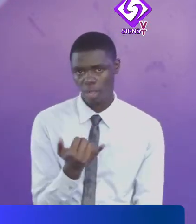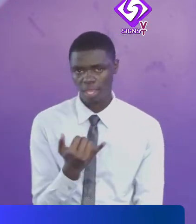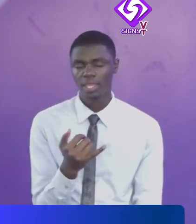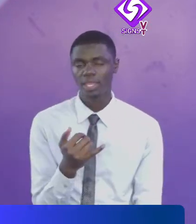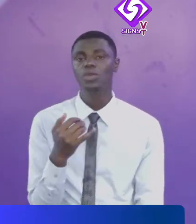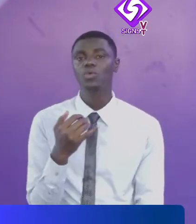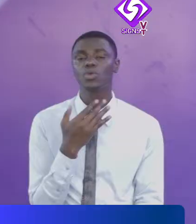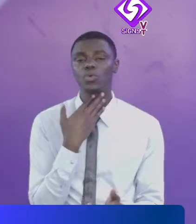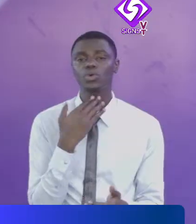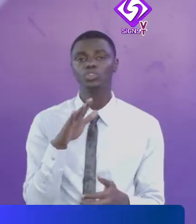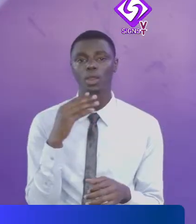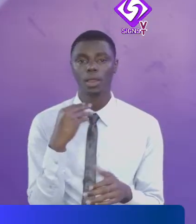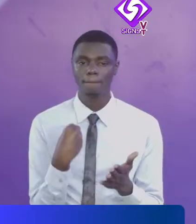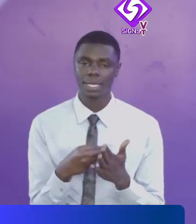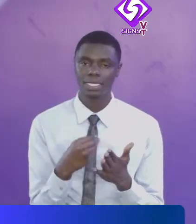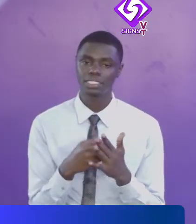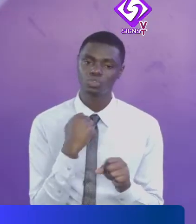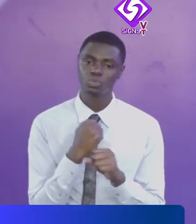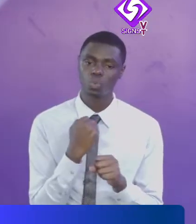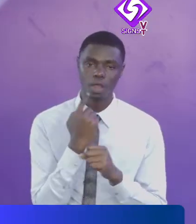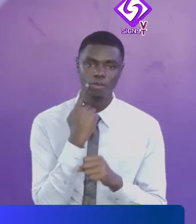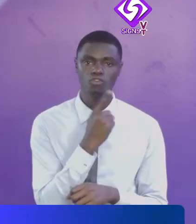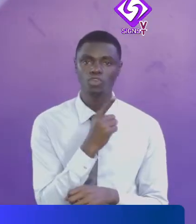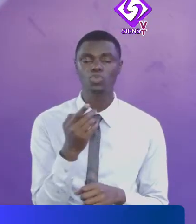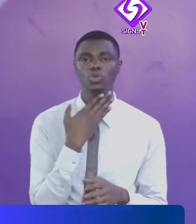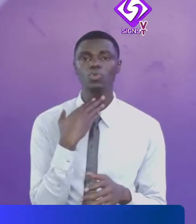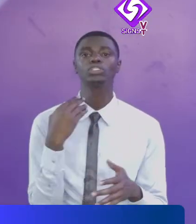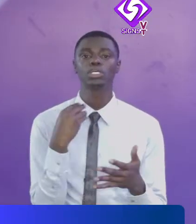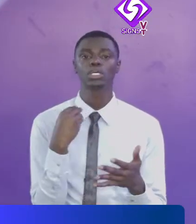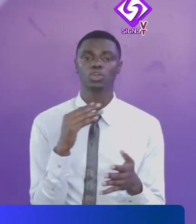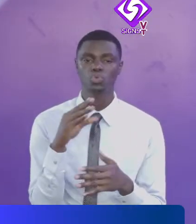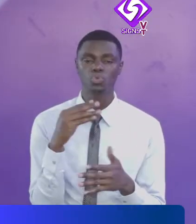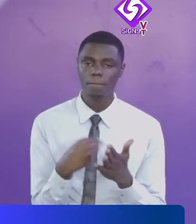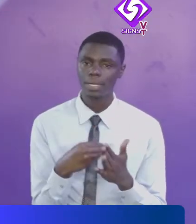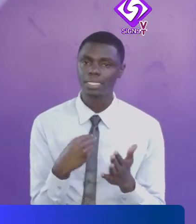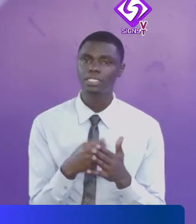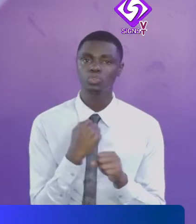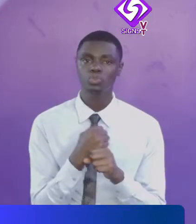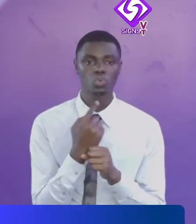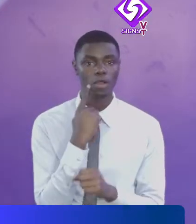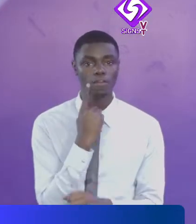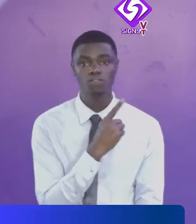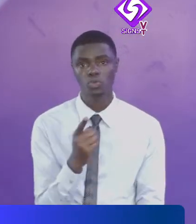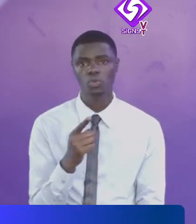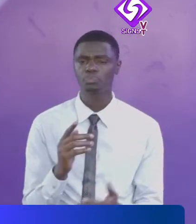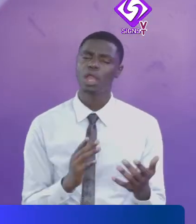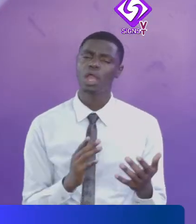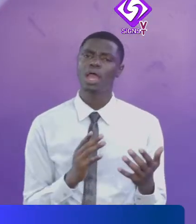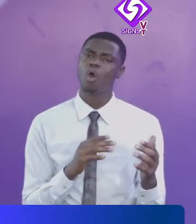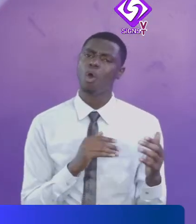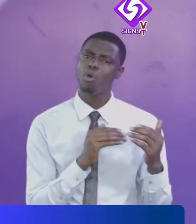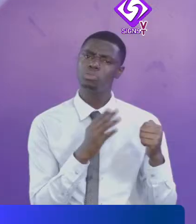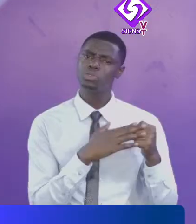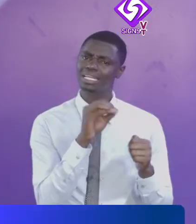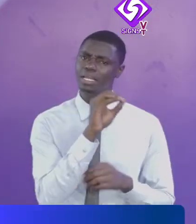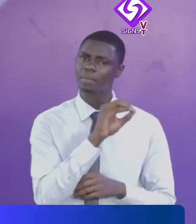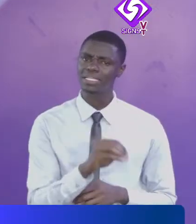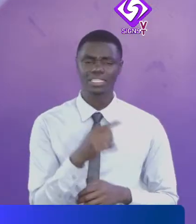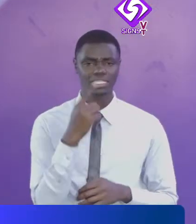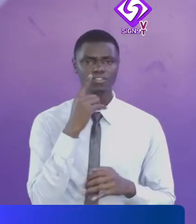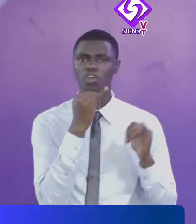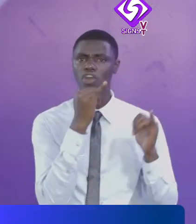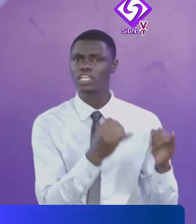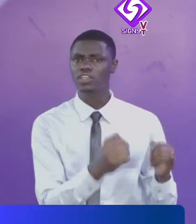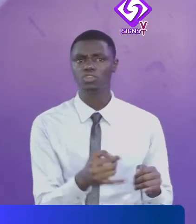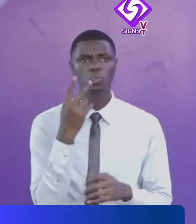work for you, you want to make those decisions, and we have served primarily retail. More than 90% of our business is for individuals, because we can see